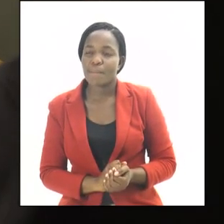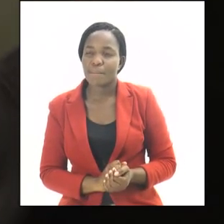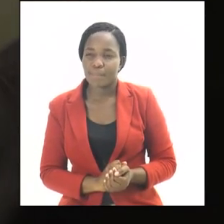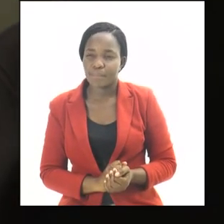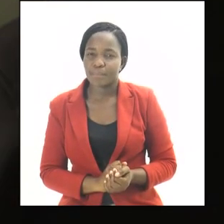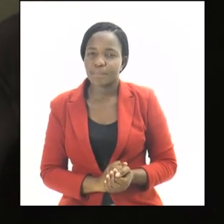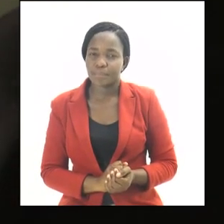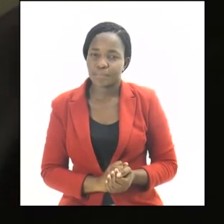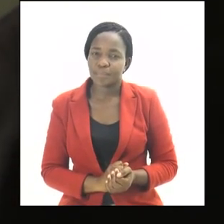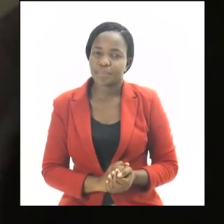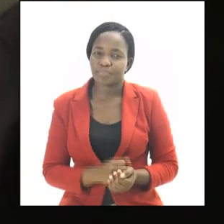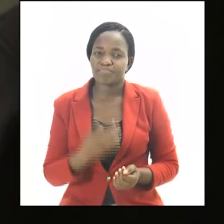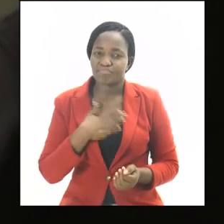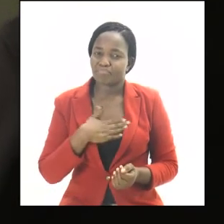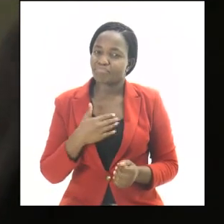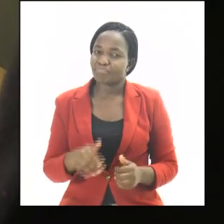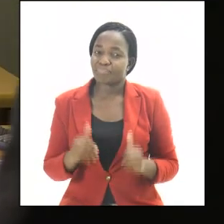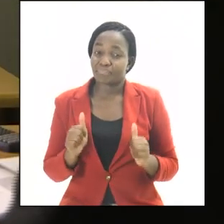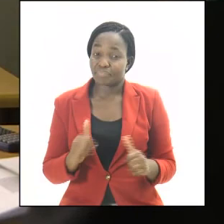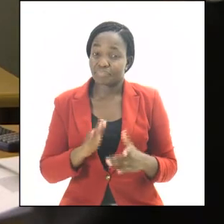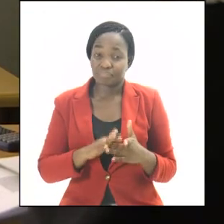Now I feel good about this work.